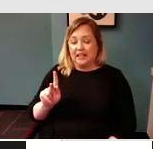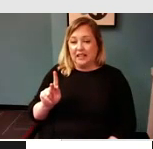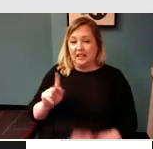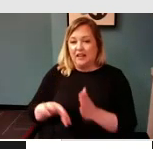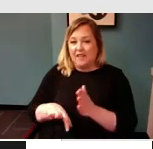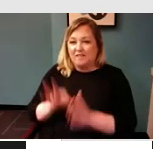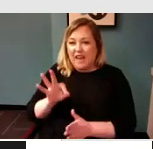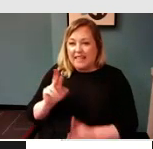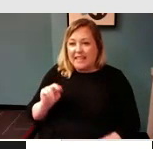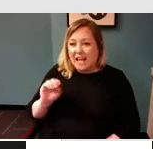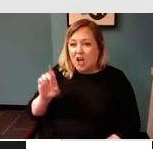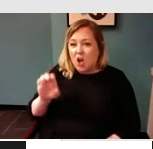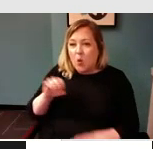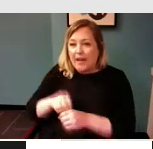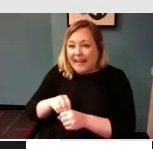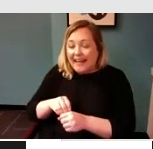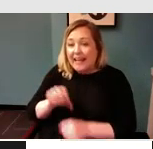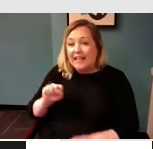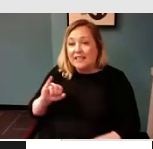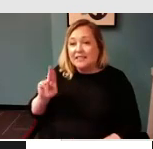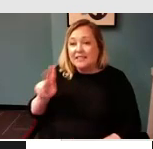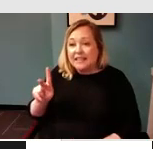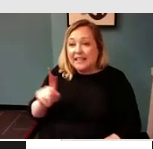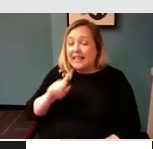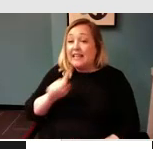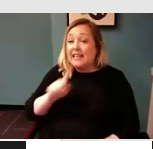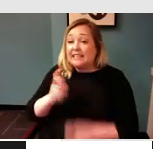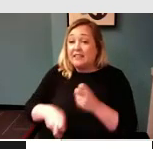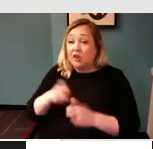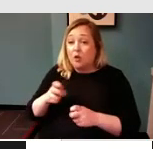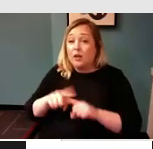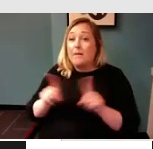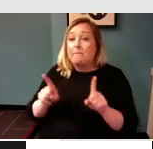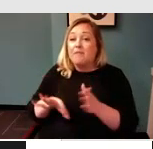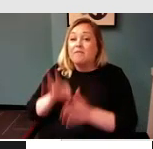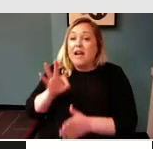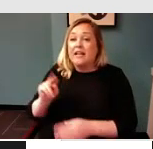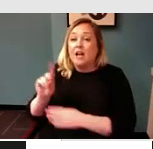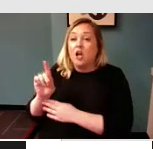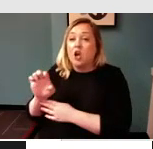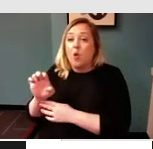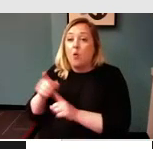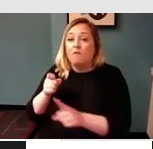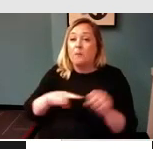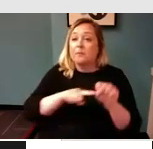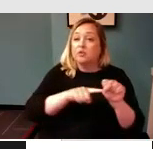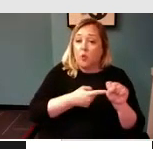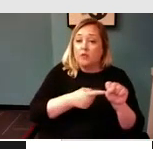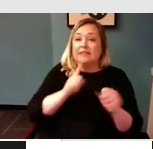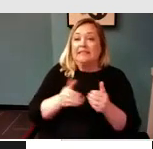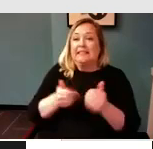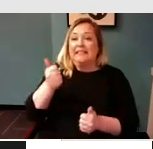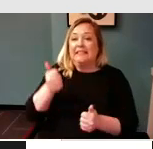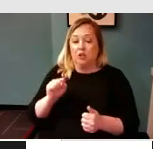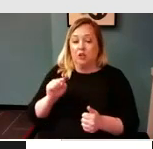but finding a node as a source node is quite easy. So in that scenario, we wanted a way where this particular component